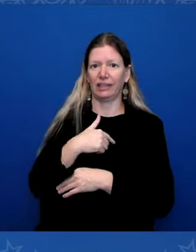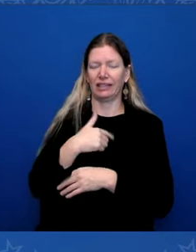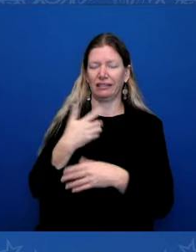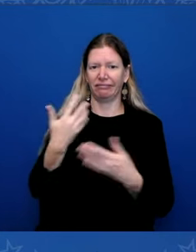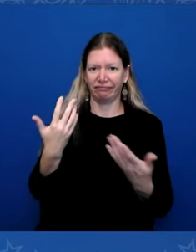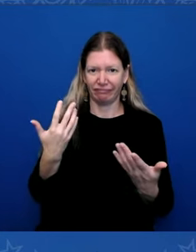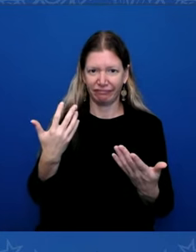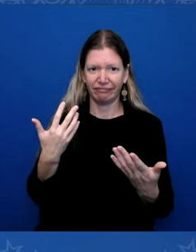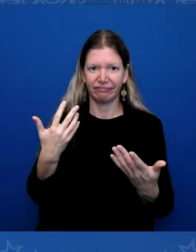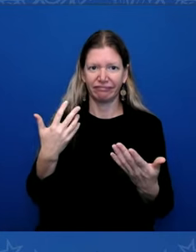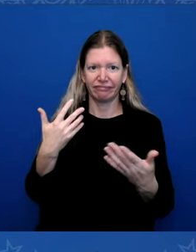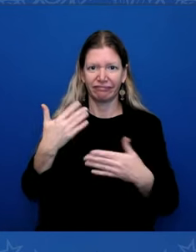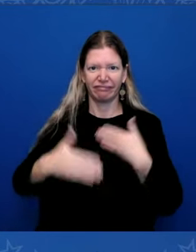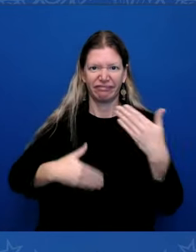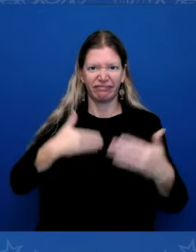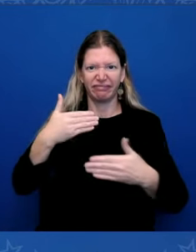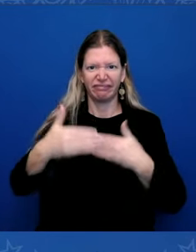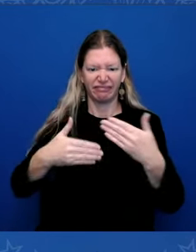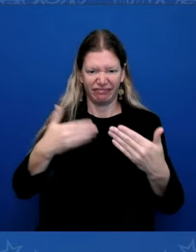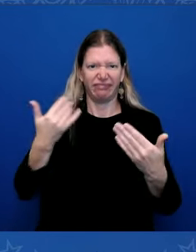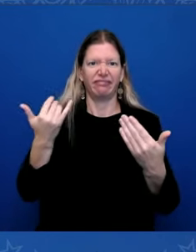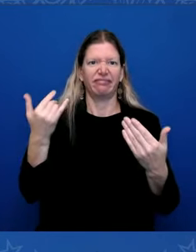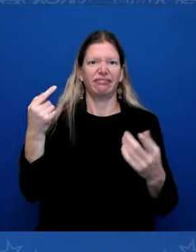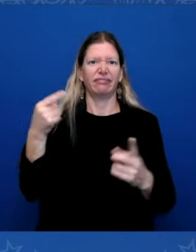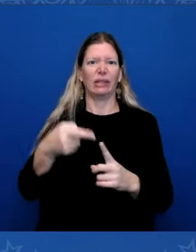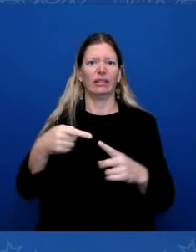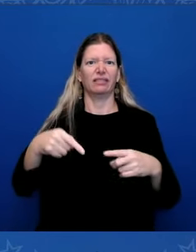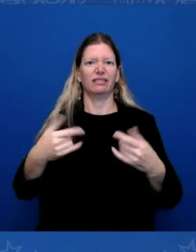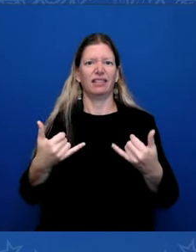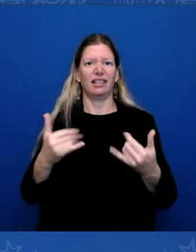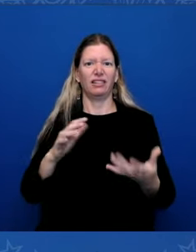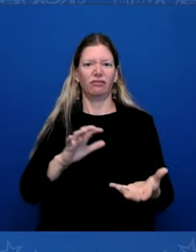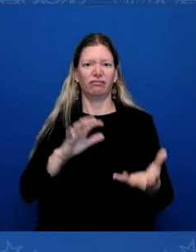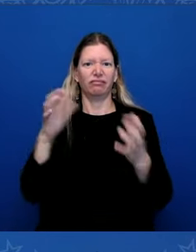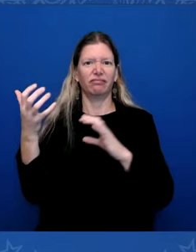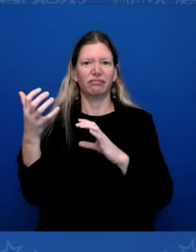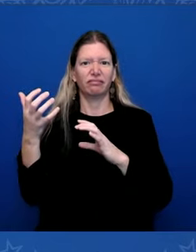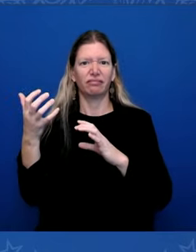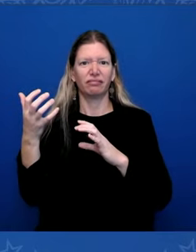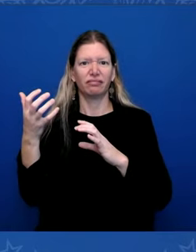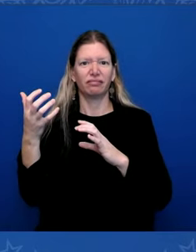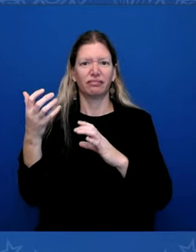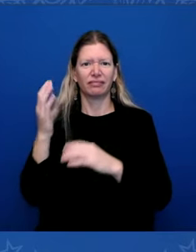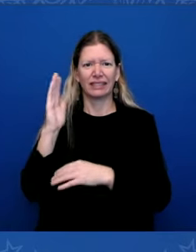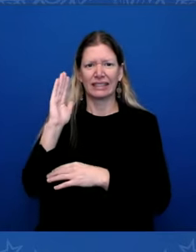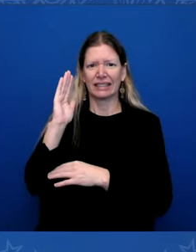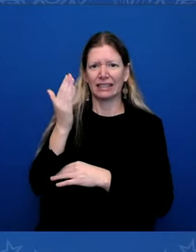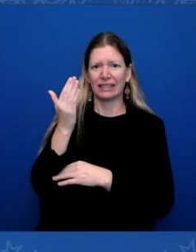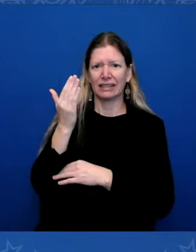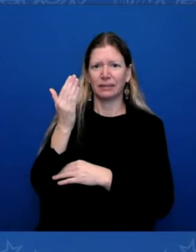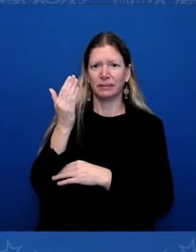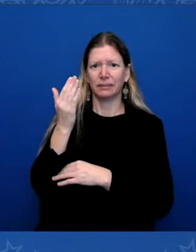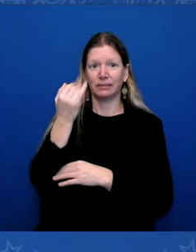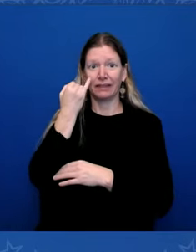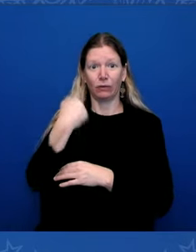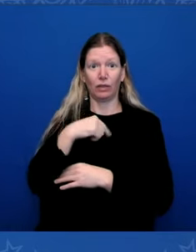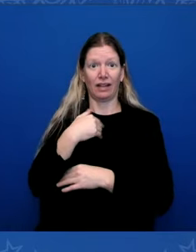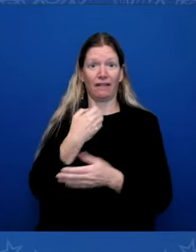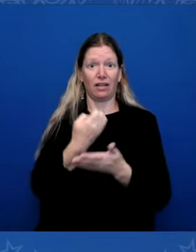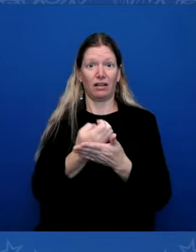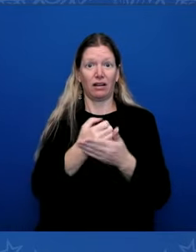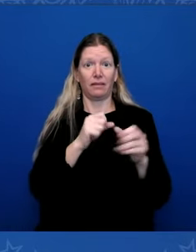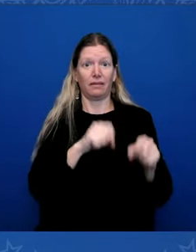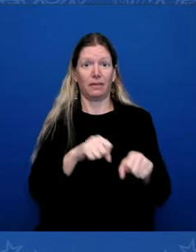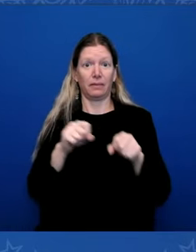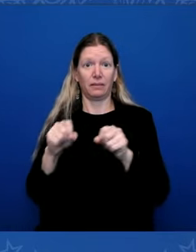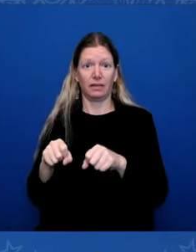we have. And so it seems that if we have the economic capacity, we, those nations, should be getting together and providing